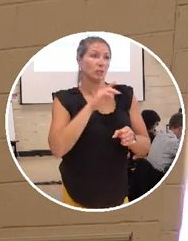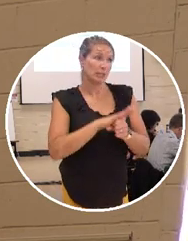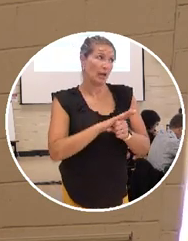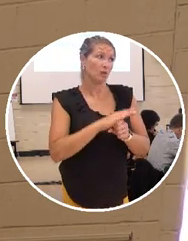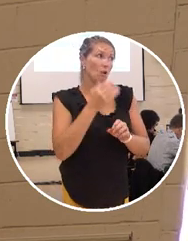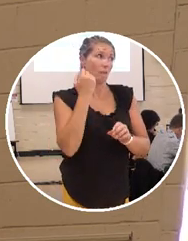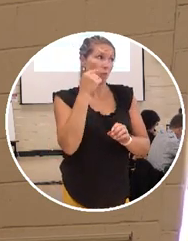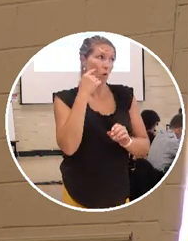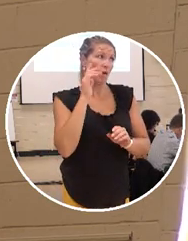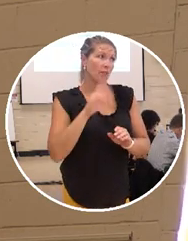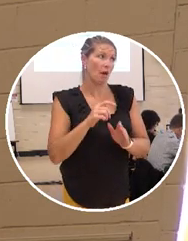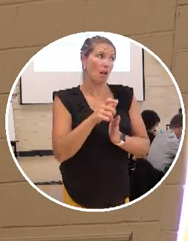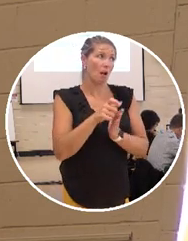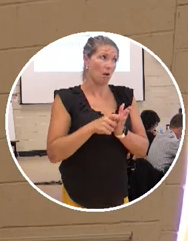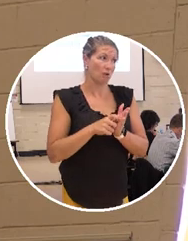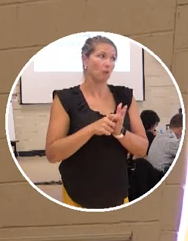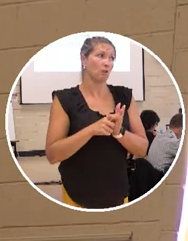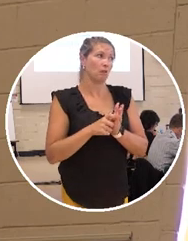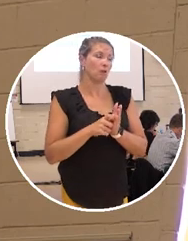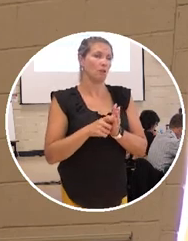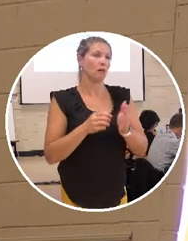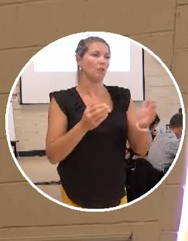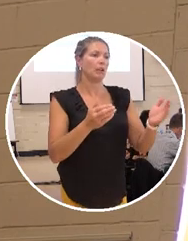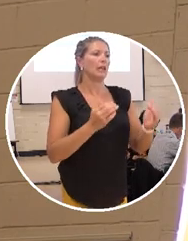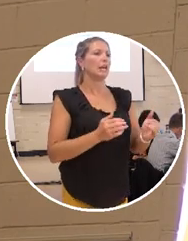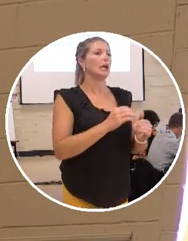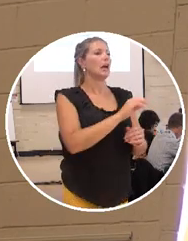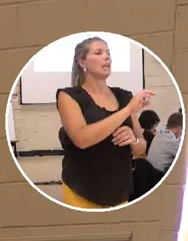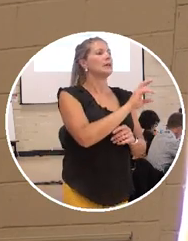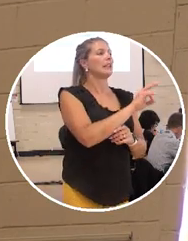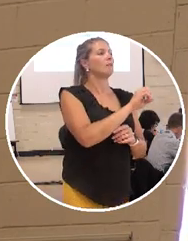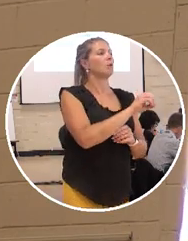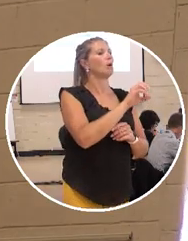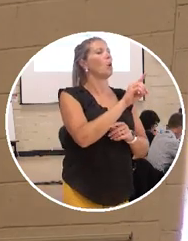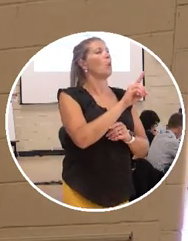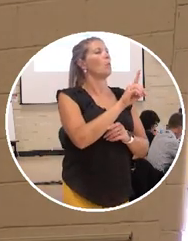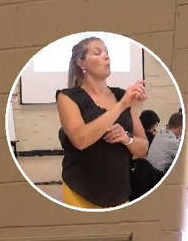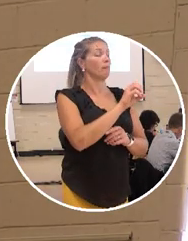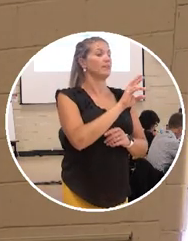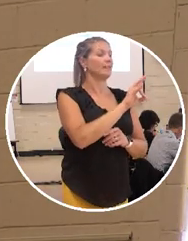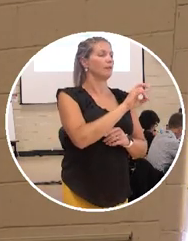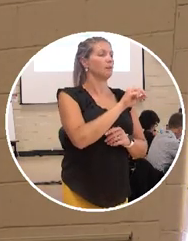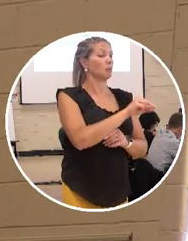Article 7, committees. 7.01, addition of